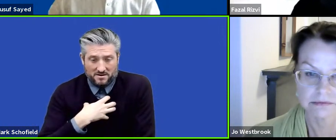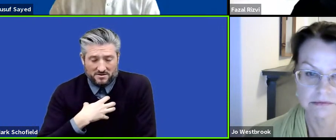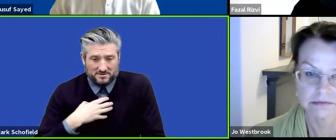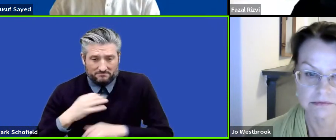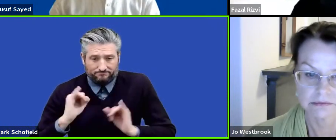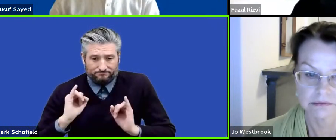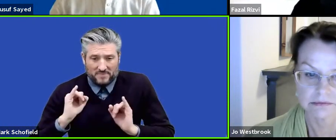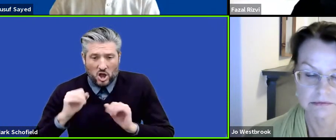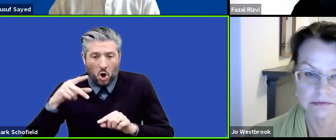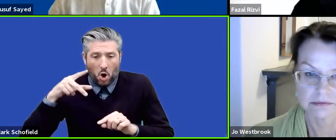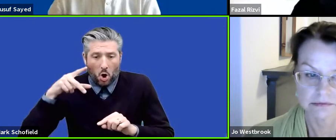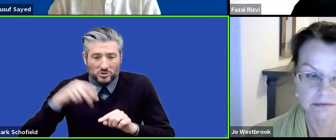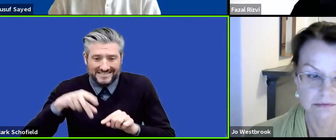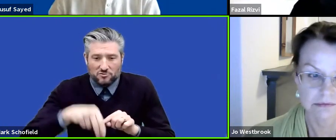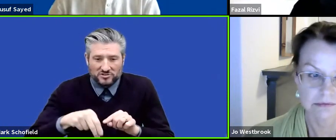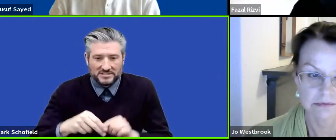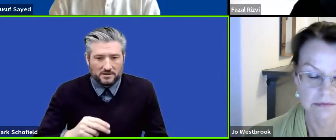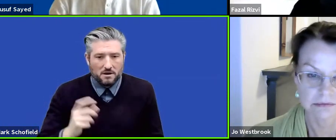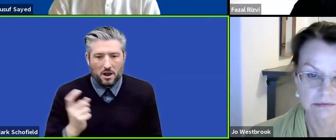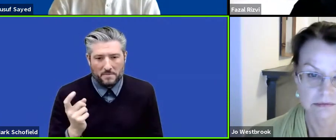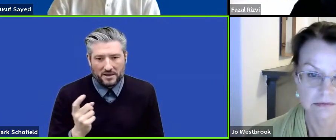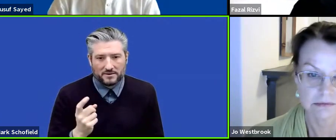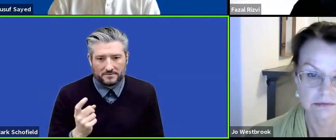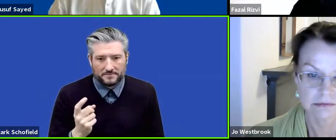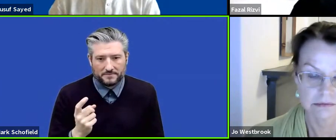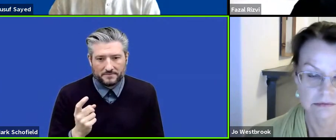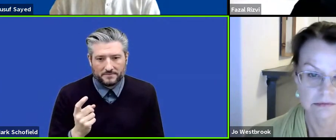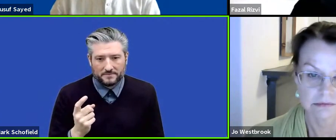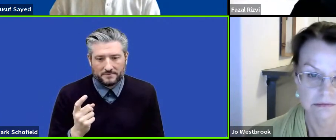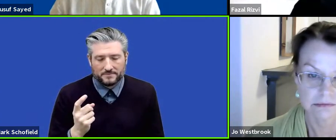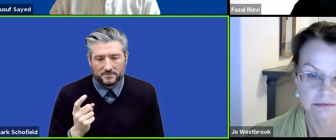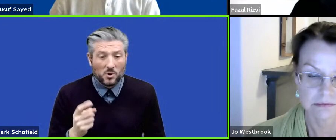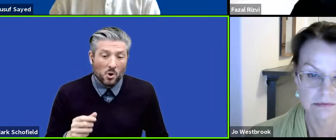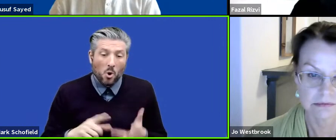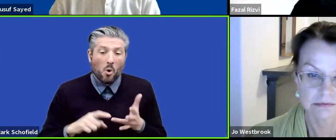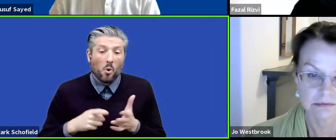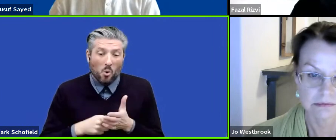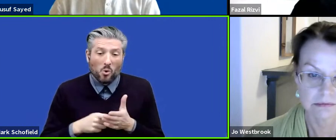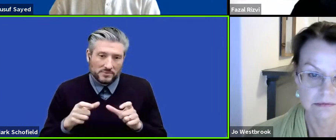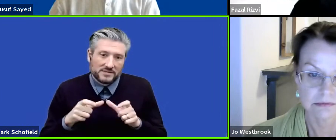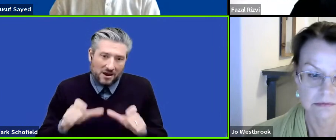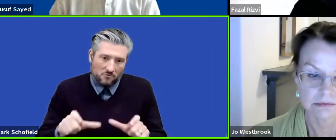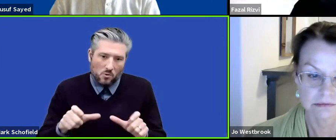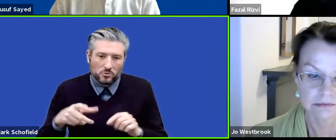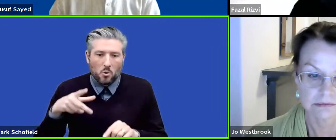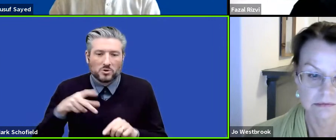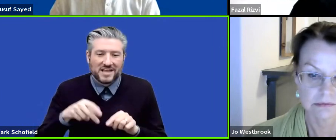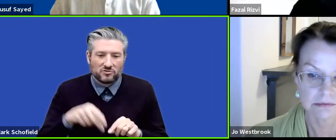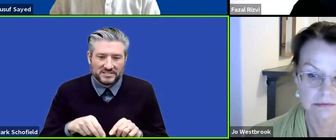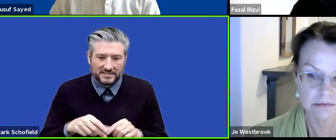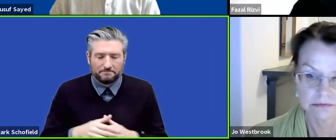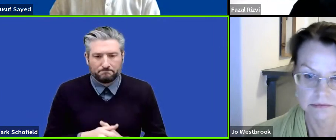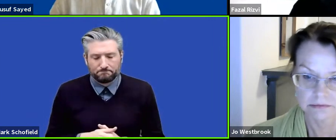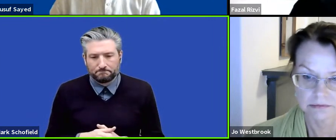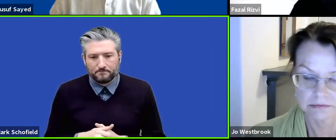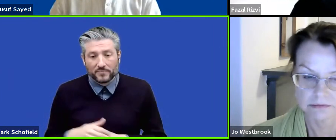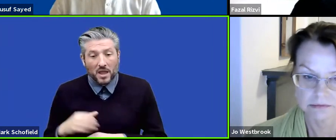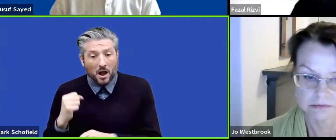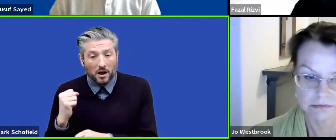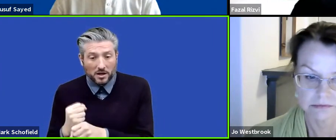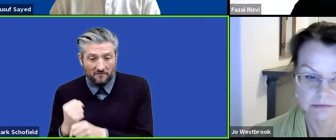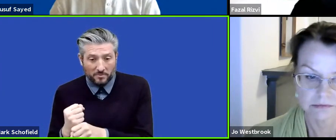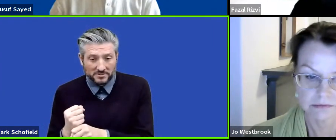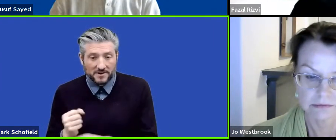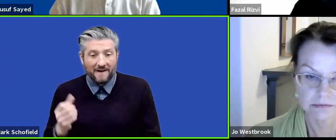ever disappeared in the first place. Much of the money that the governments will have will be required for the